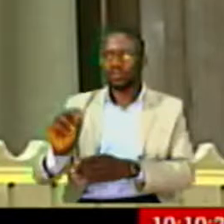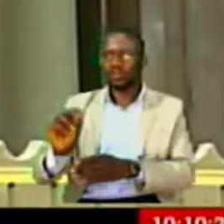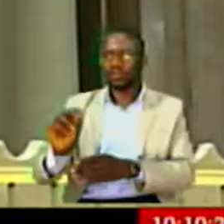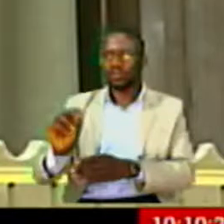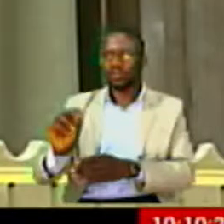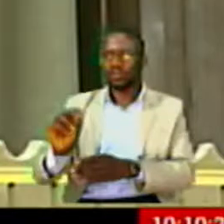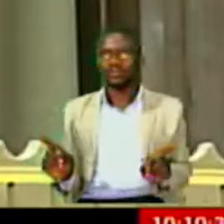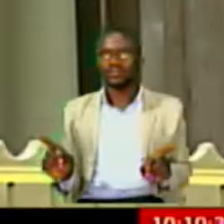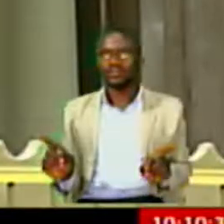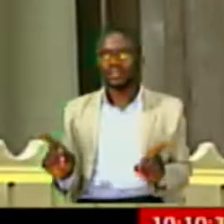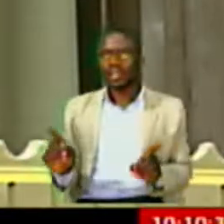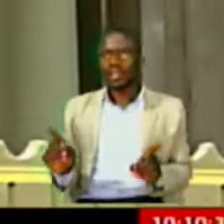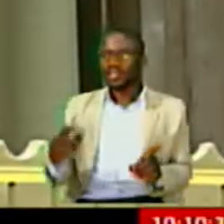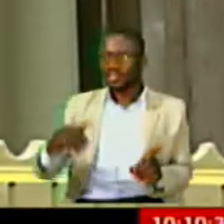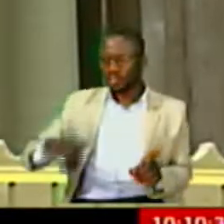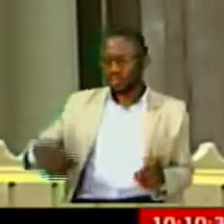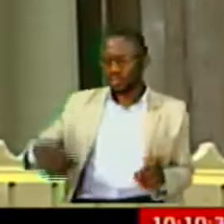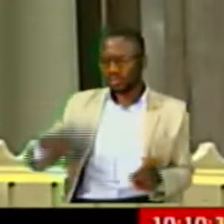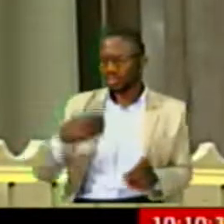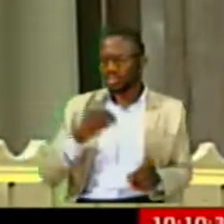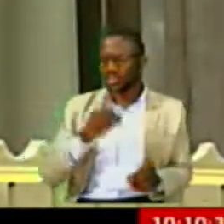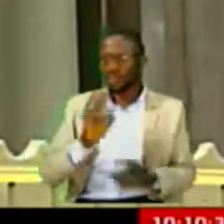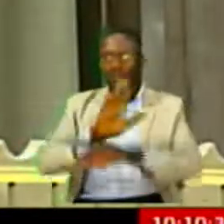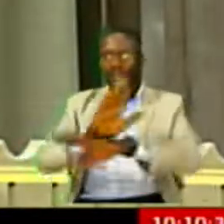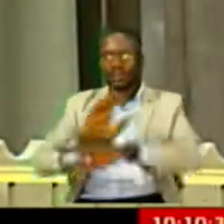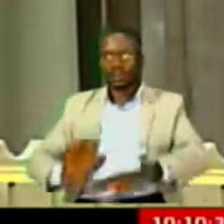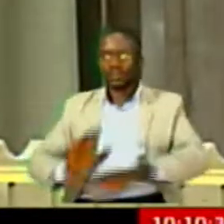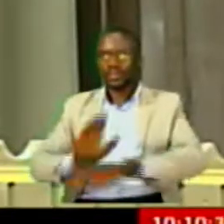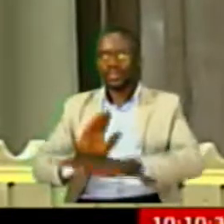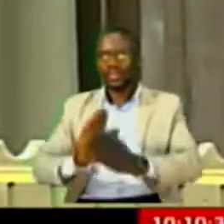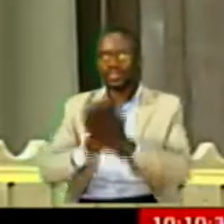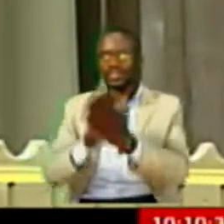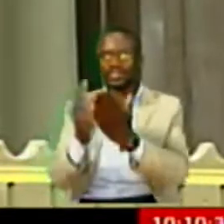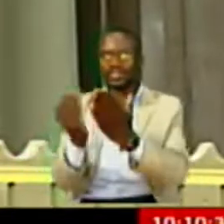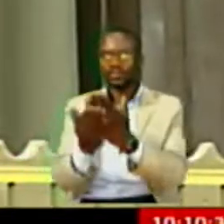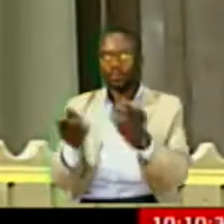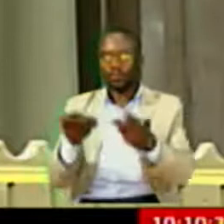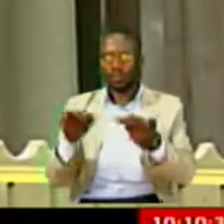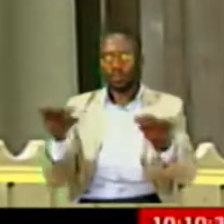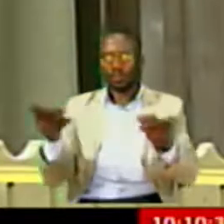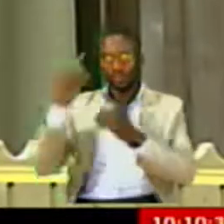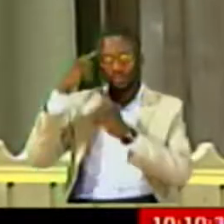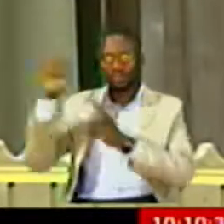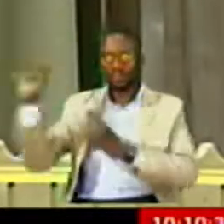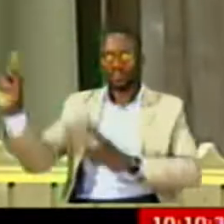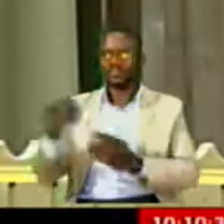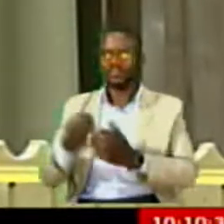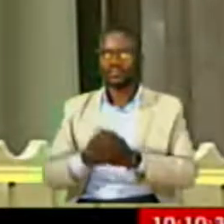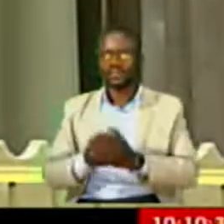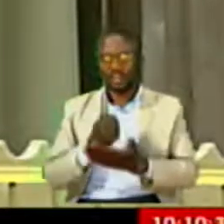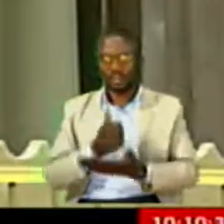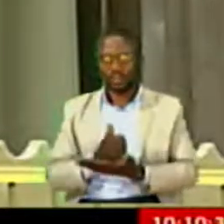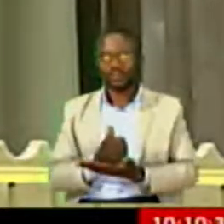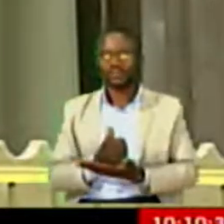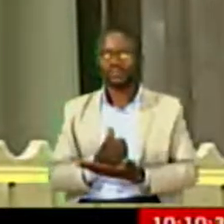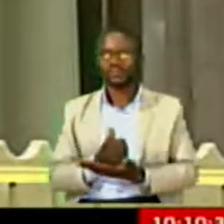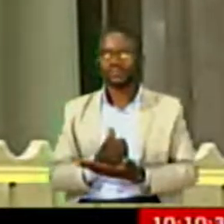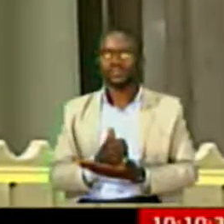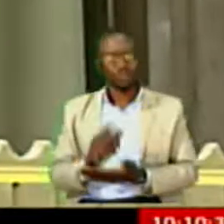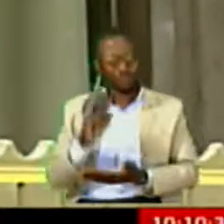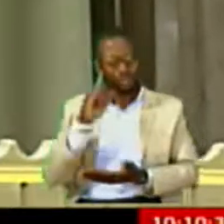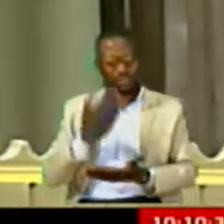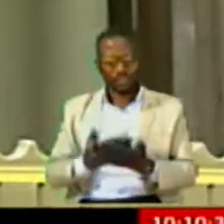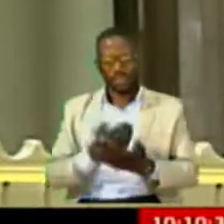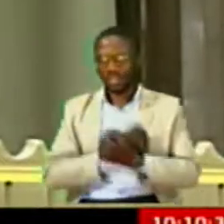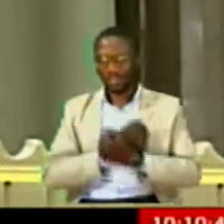ceux qui sont appelés. But those who have been called. Selon son dessein. According to his purpose. Amen. Amen. Écoutez bien, mes